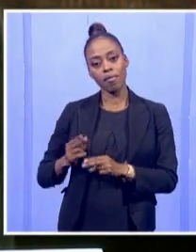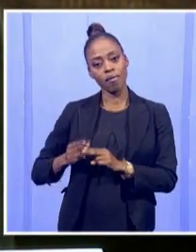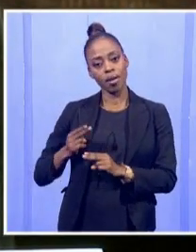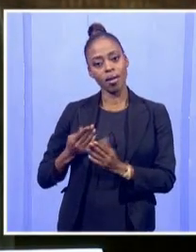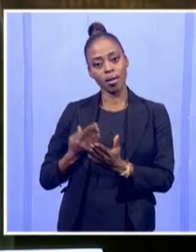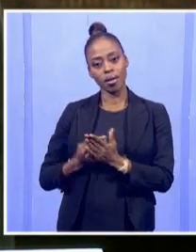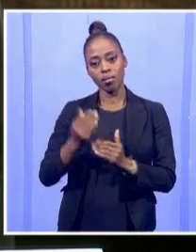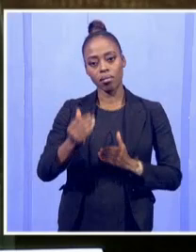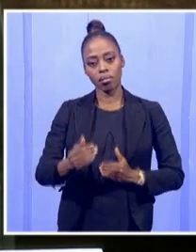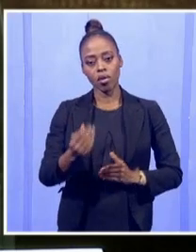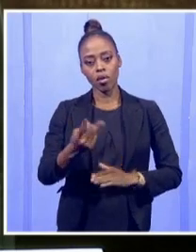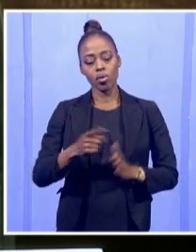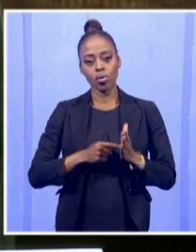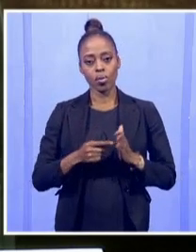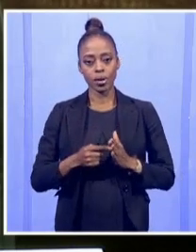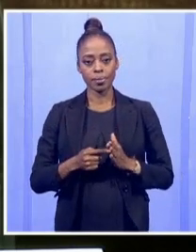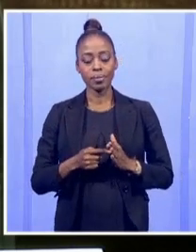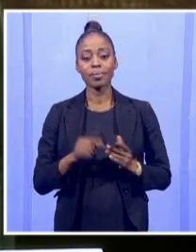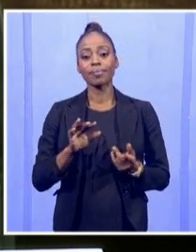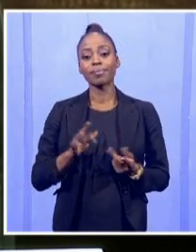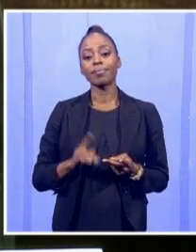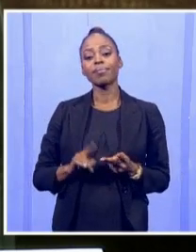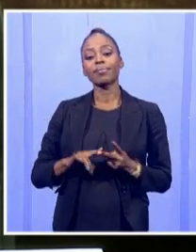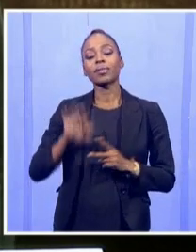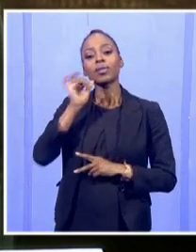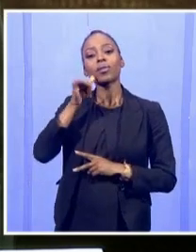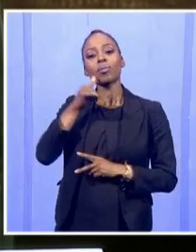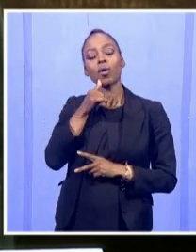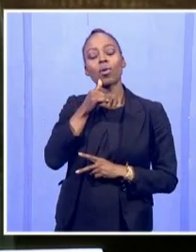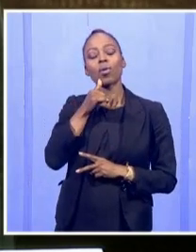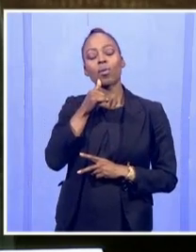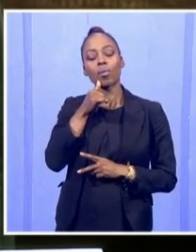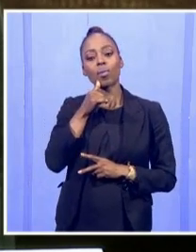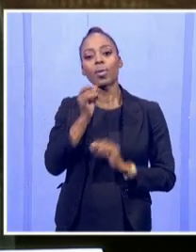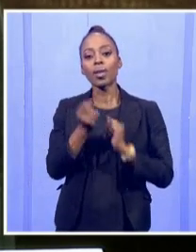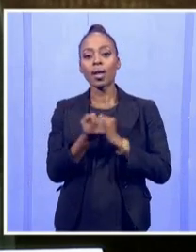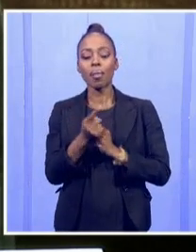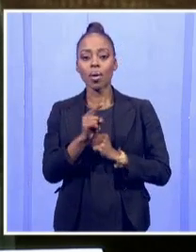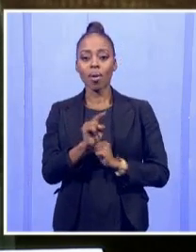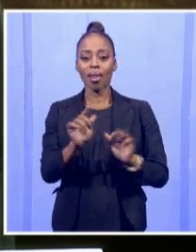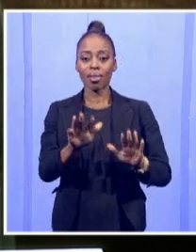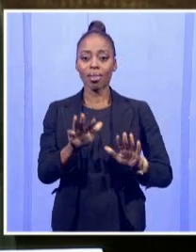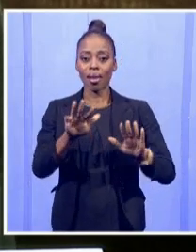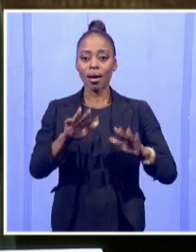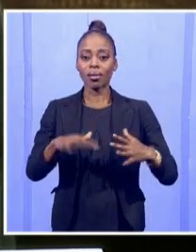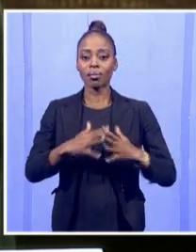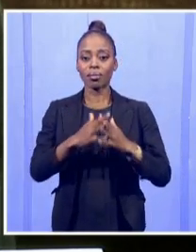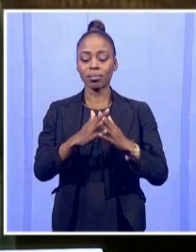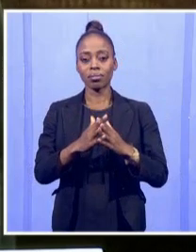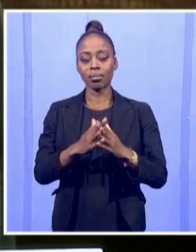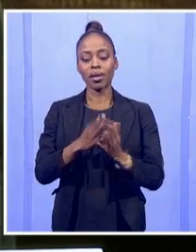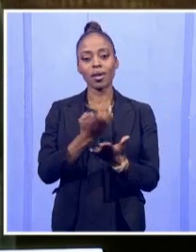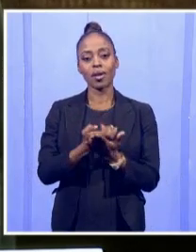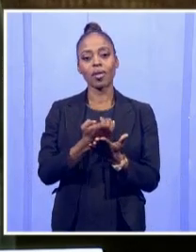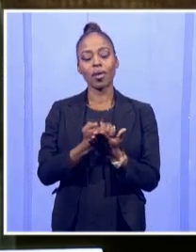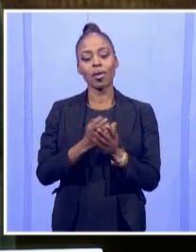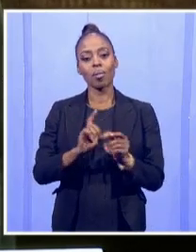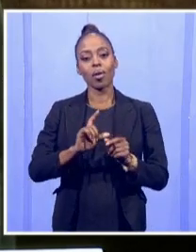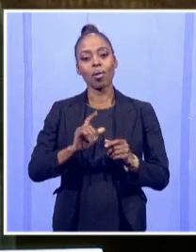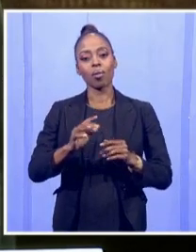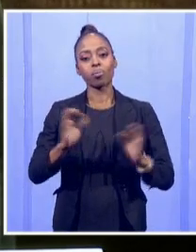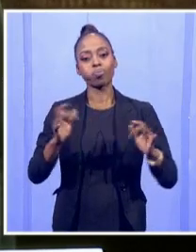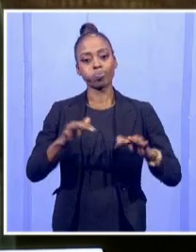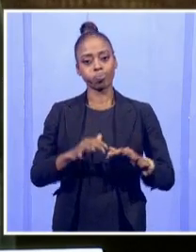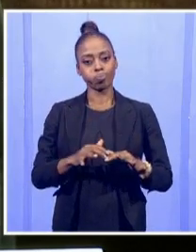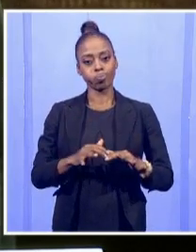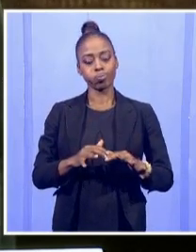weeks. And finally, tomorrow, to host the 9th Joint Economic Commission deliberations between